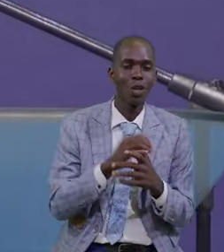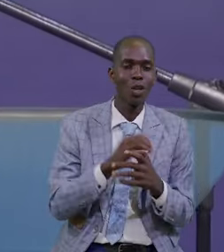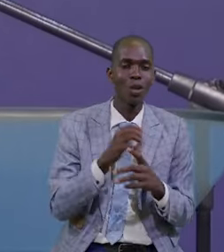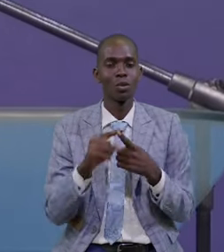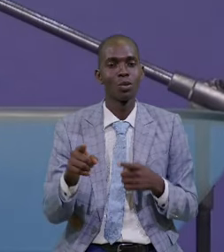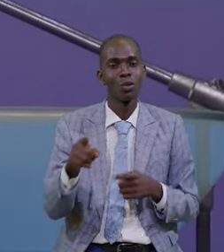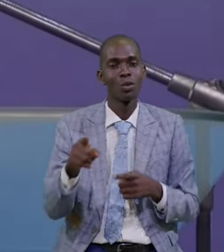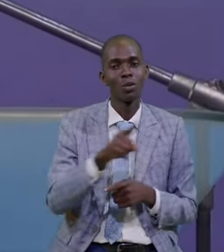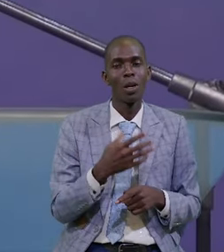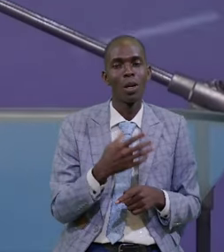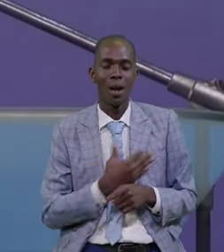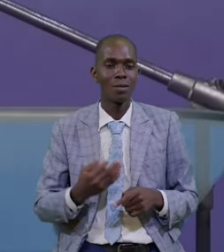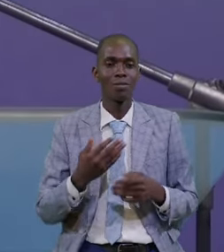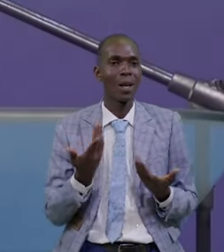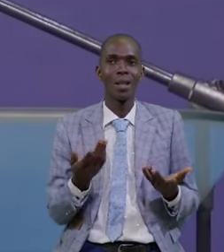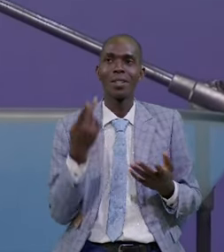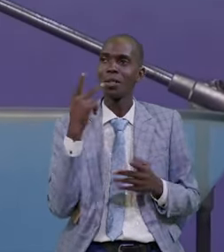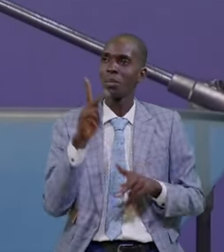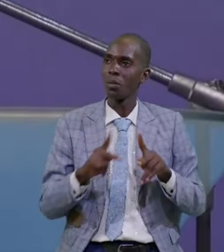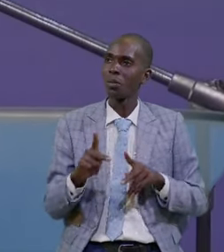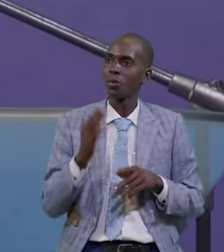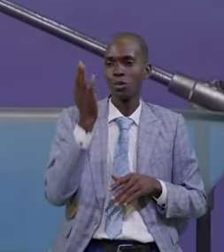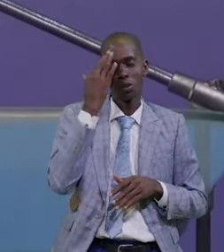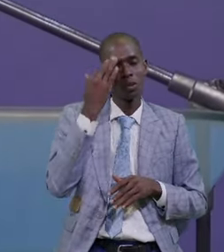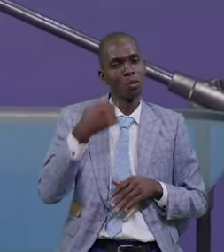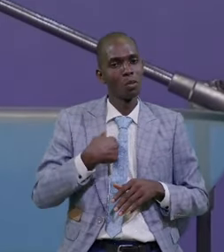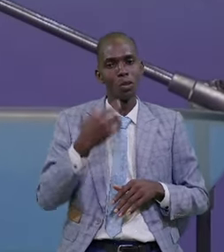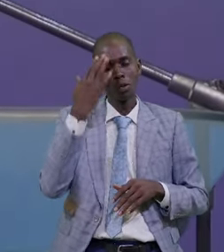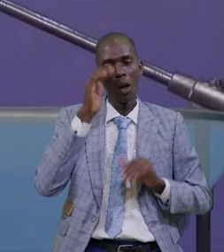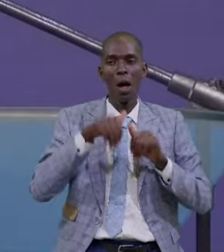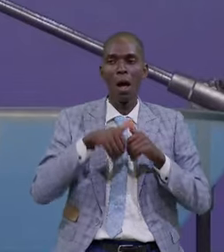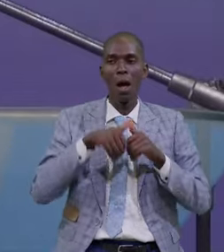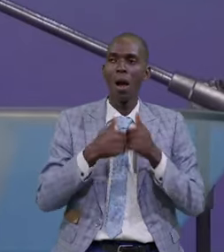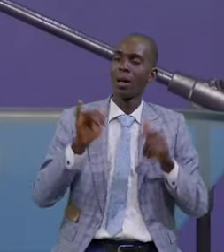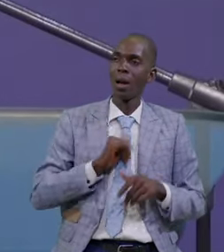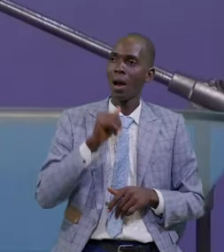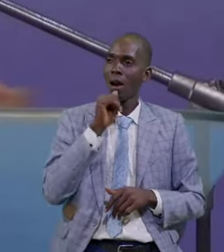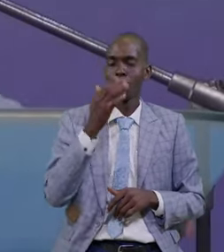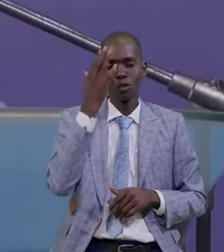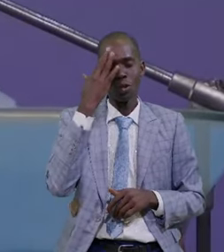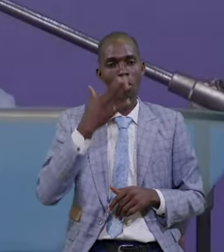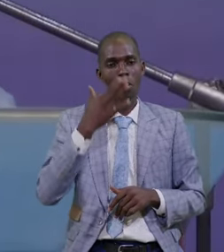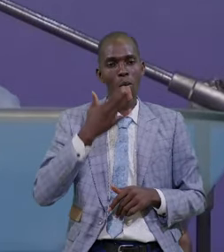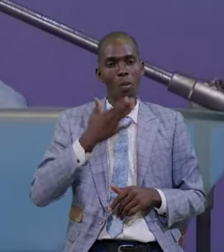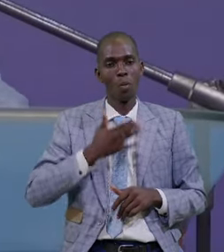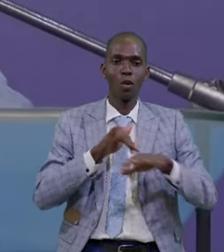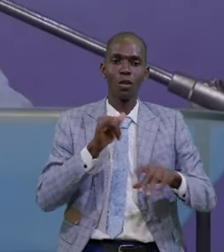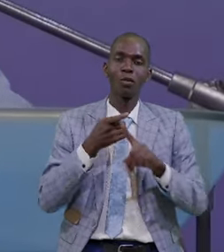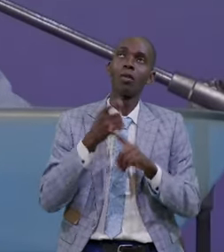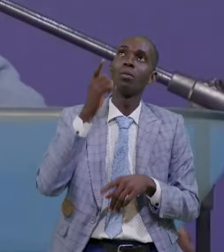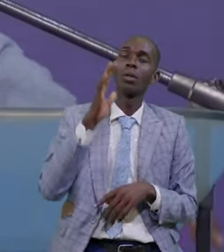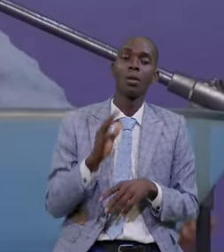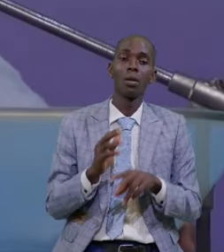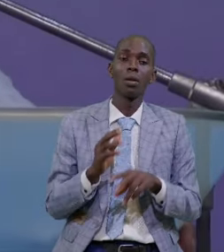appreciate who I am. They appreciate how great I am. They appreciate my calling. Paul